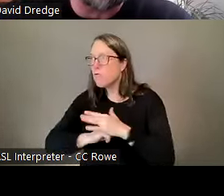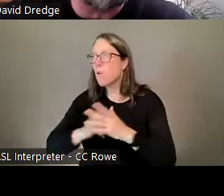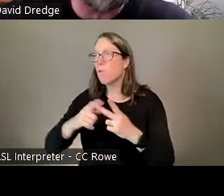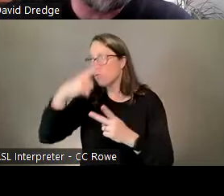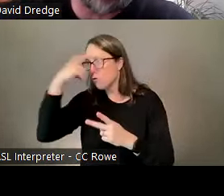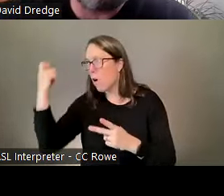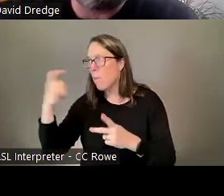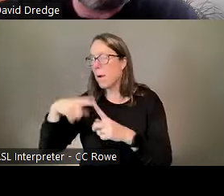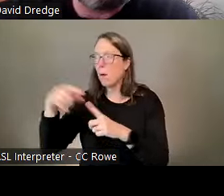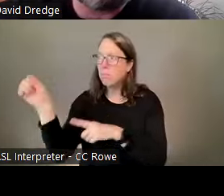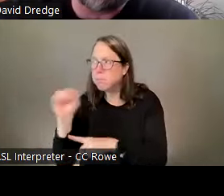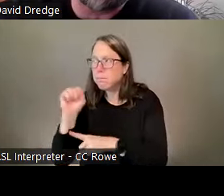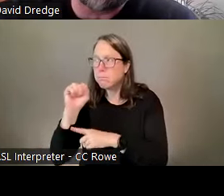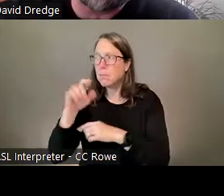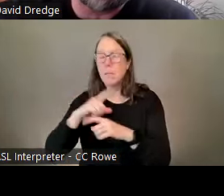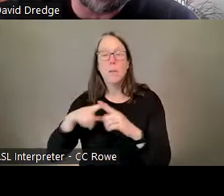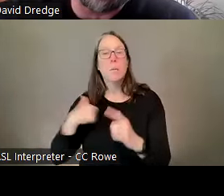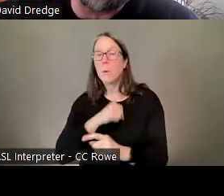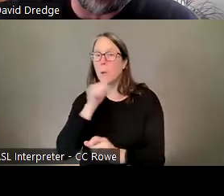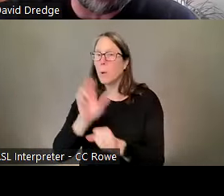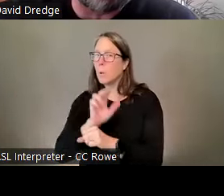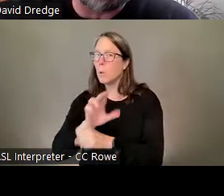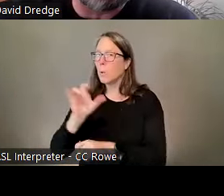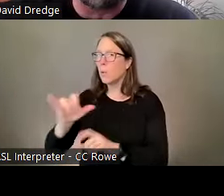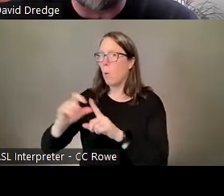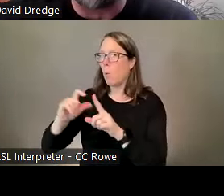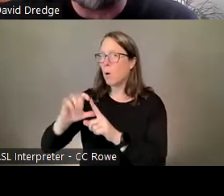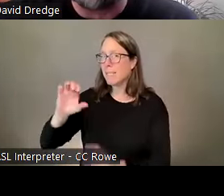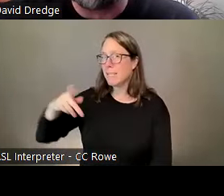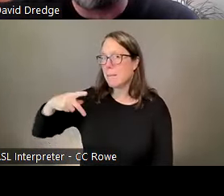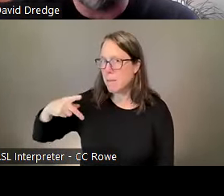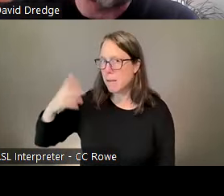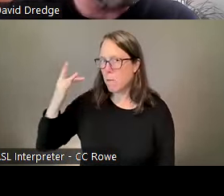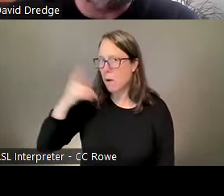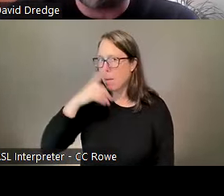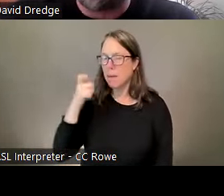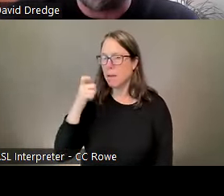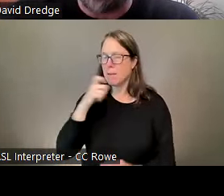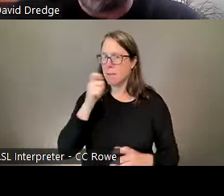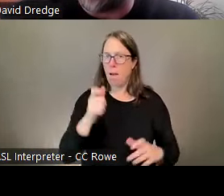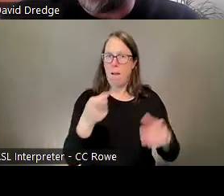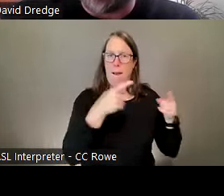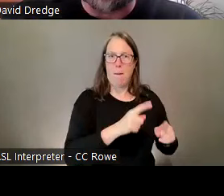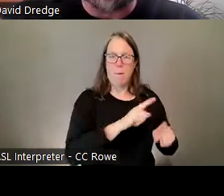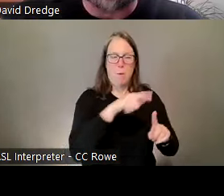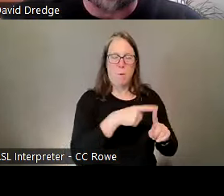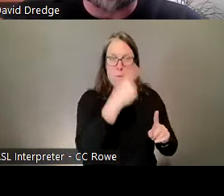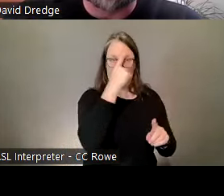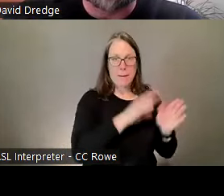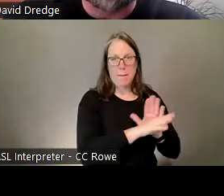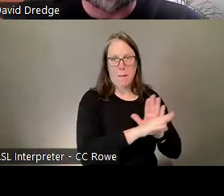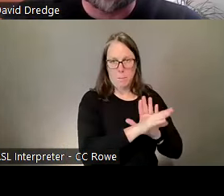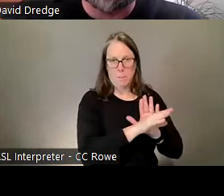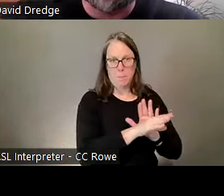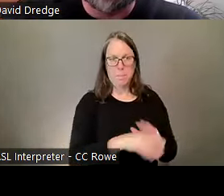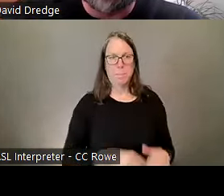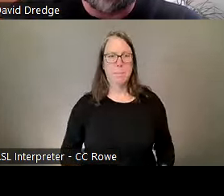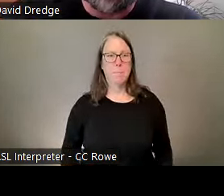cause brain injury. But we don't use the term CP for that because it's not during brain development.